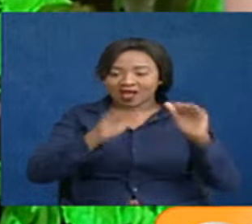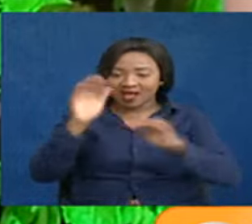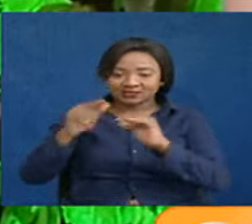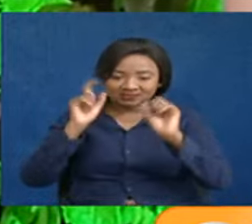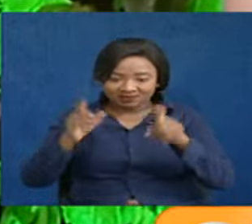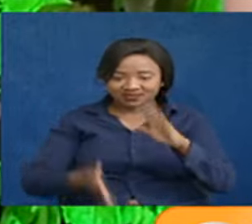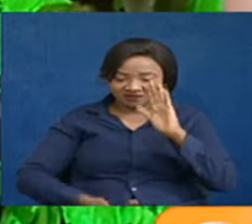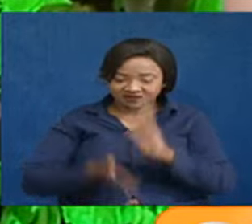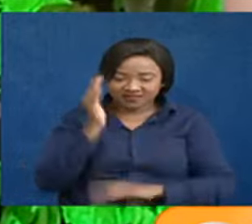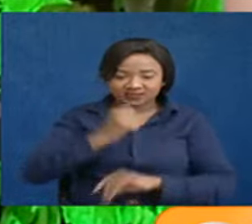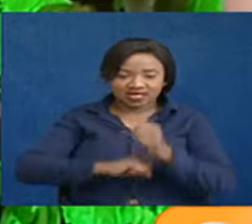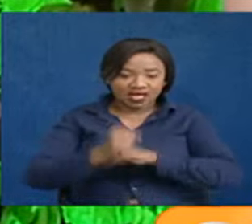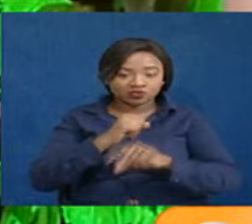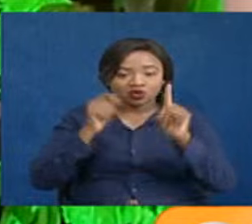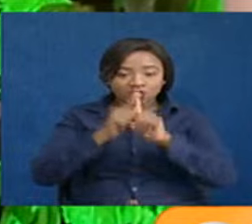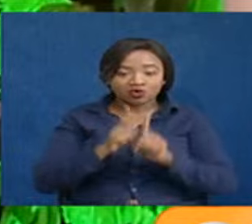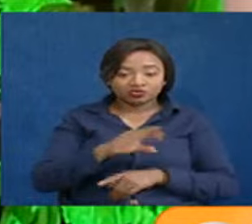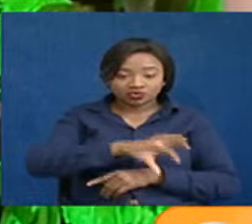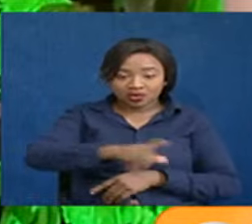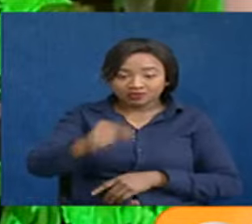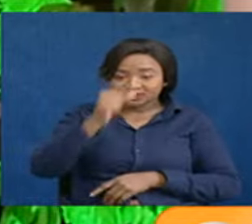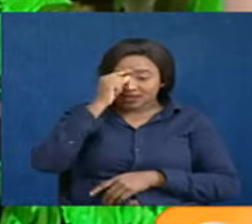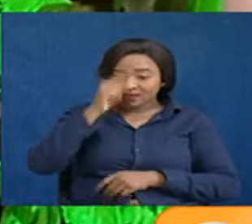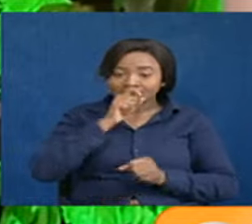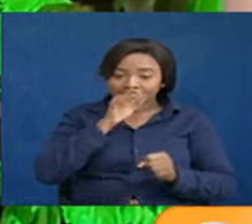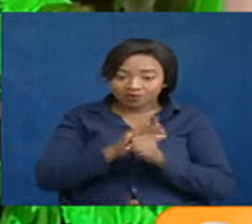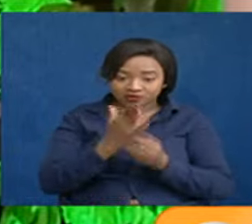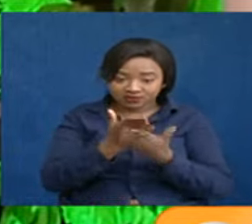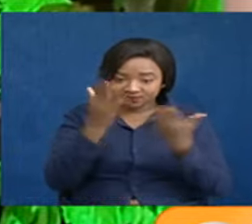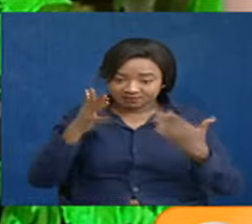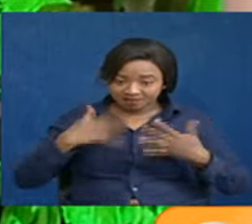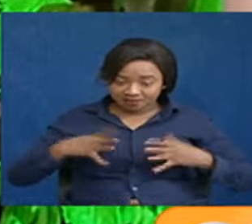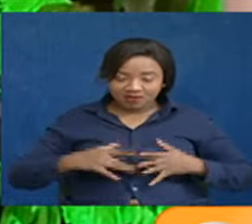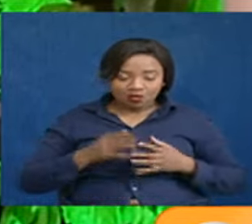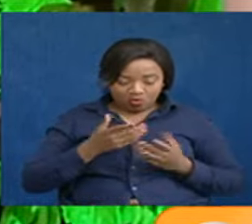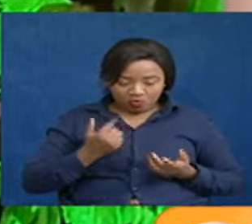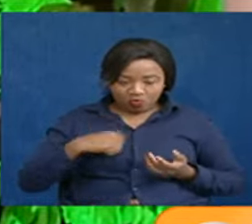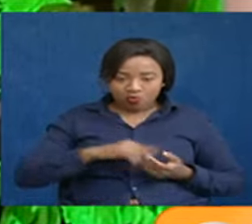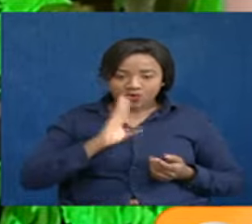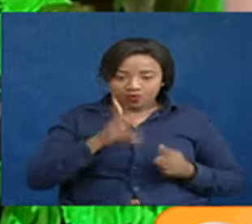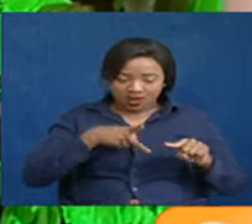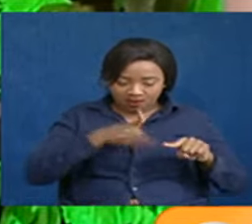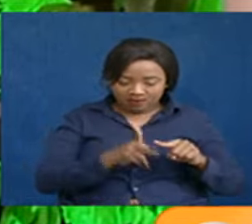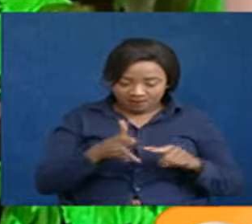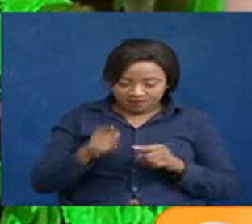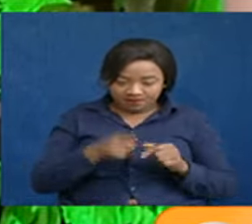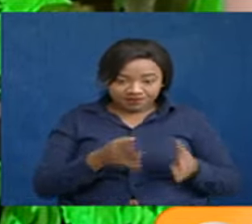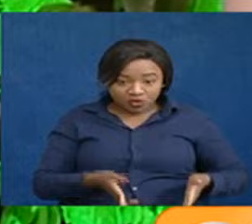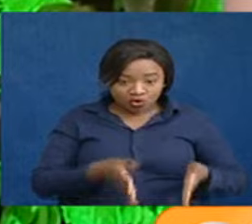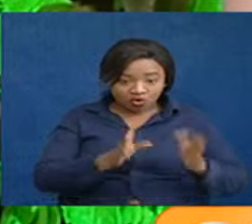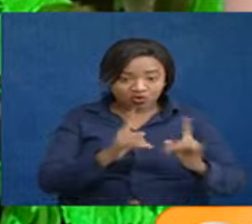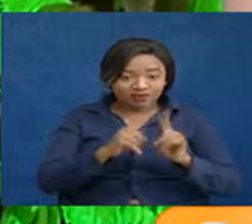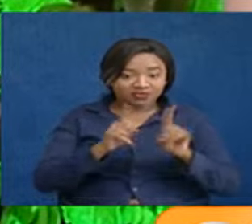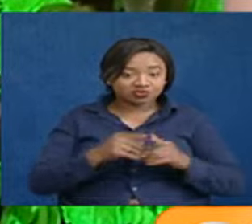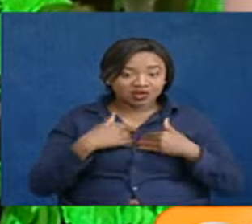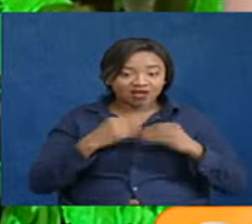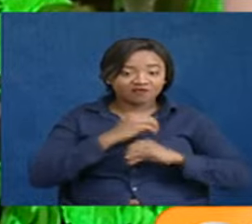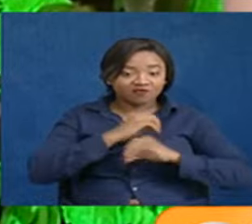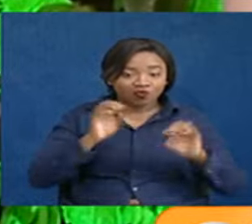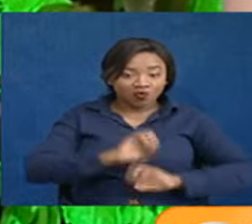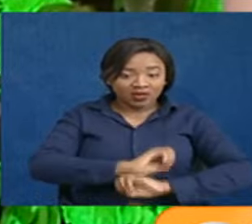restoration. While the county government has assured residents that road rehabilitation efforts are underway, there are no clear timelines that have been provided,